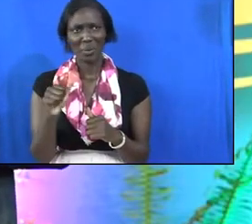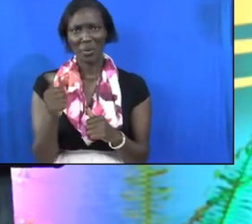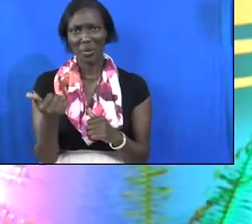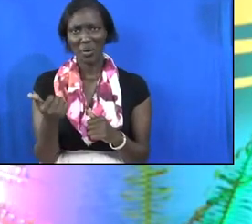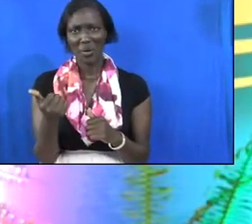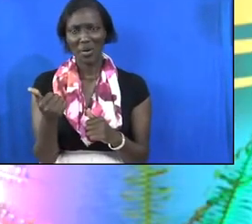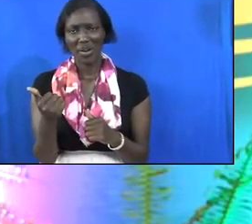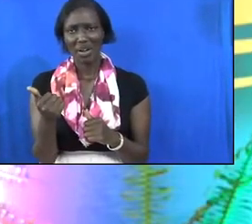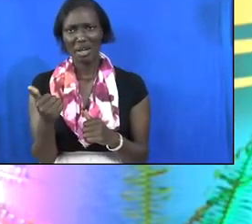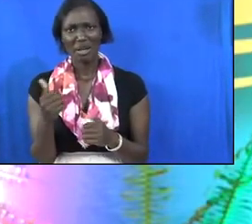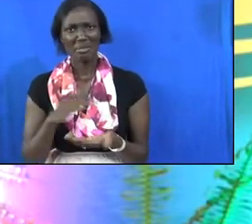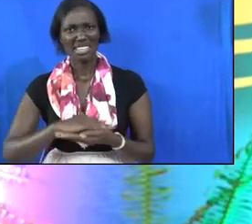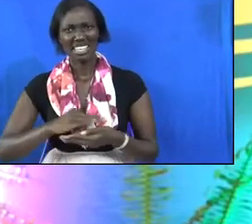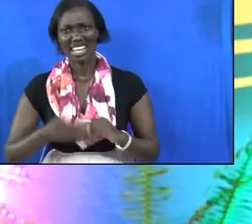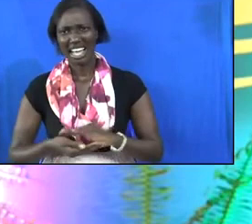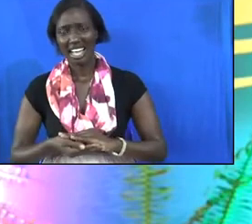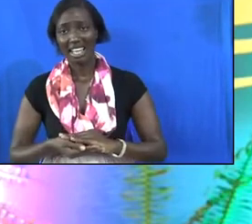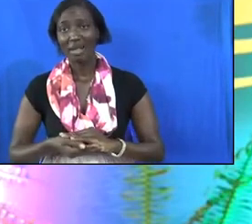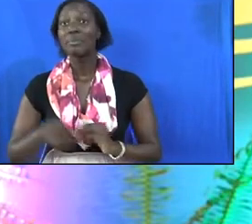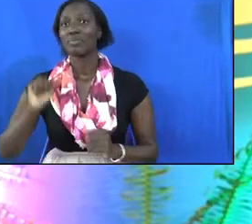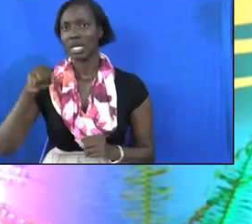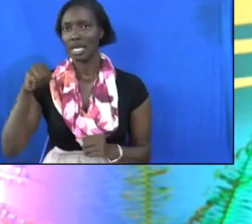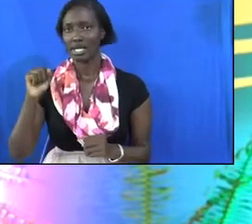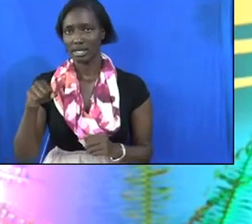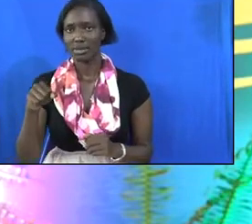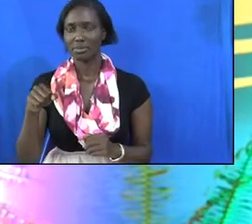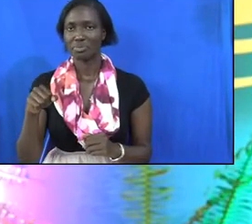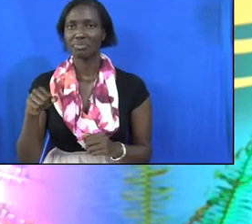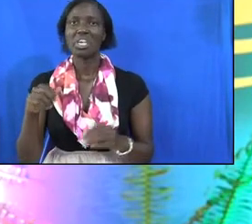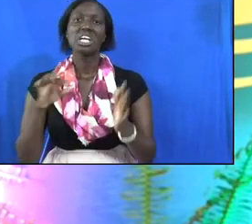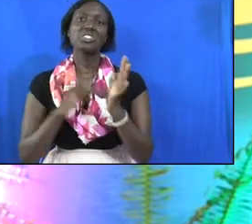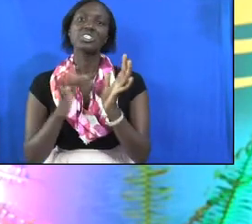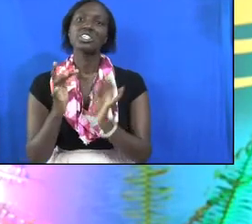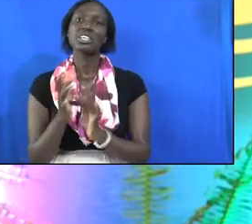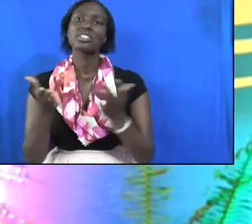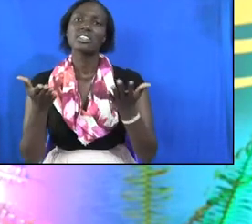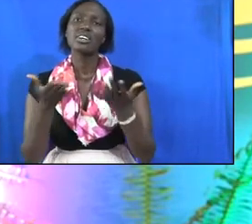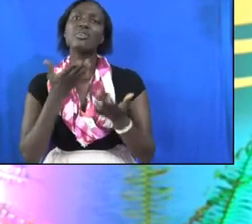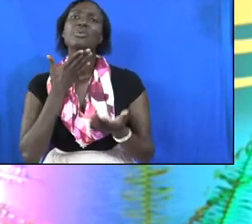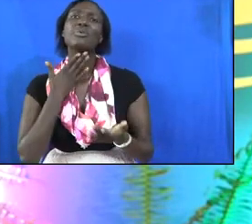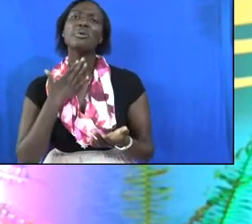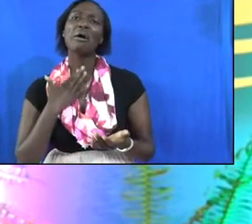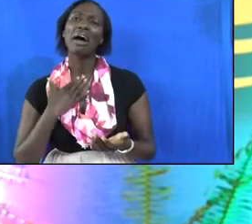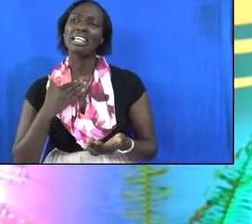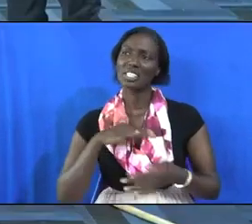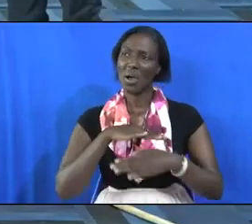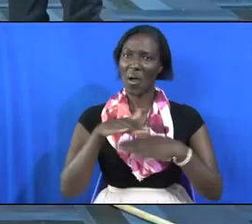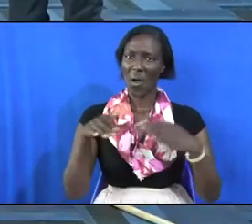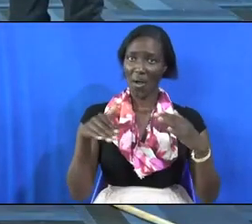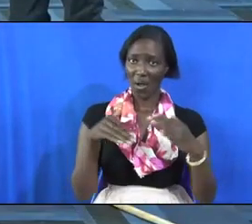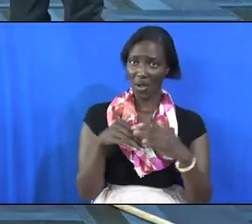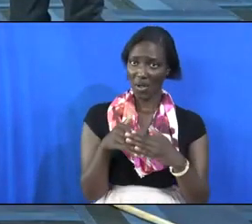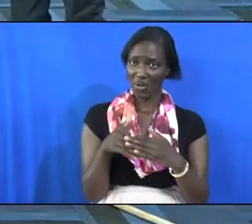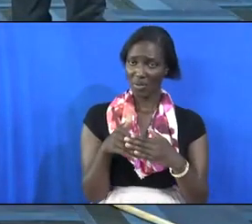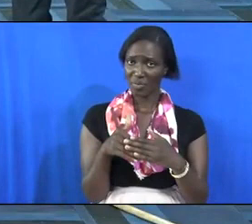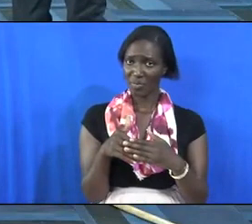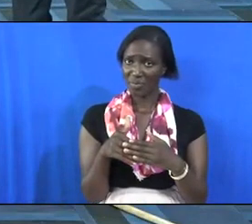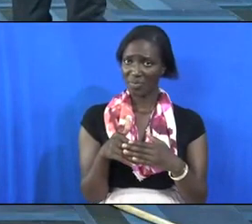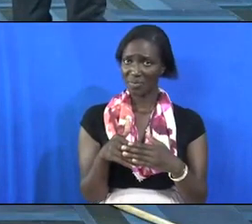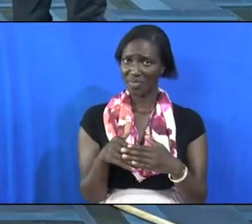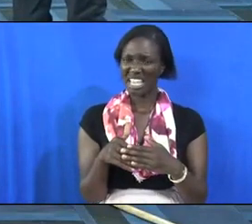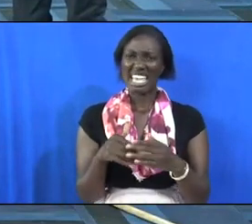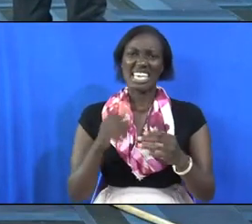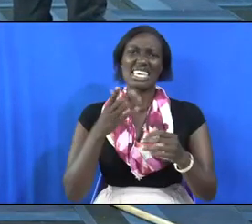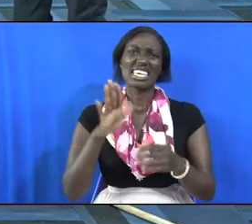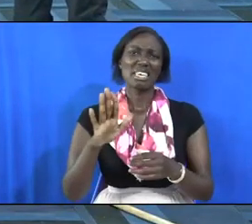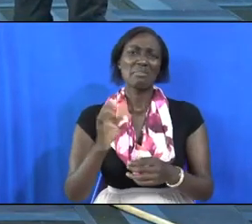and girls, yes, Jesus wants all of us to believe in him. He loves us so